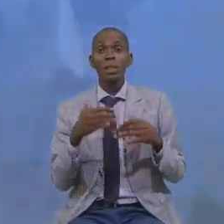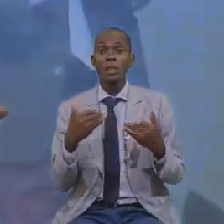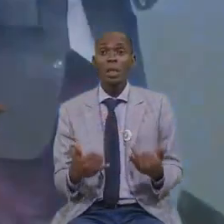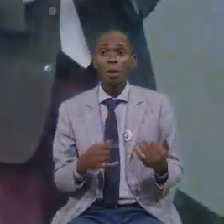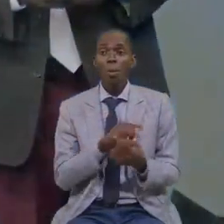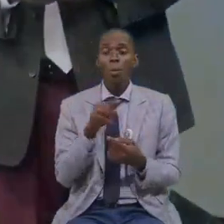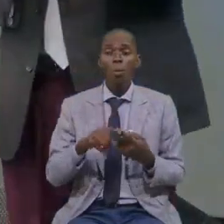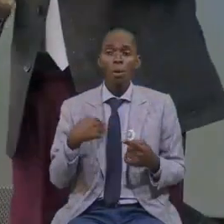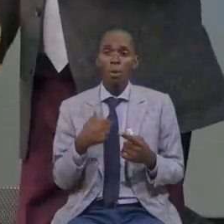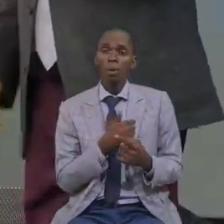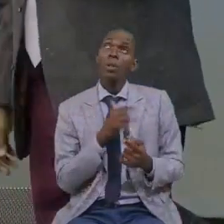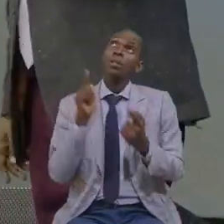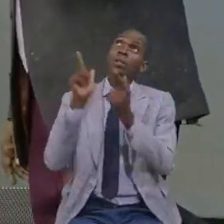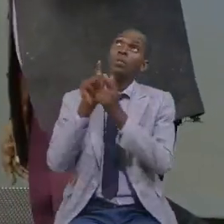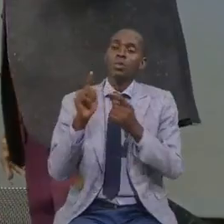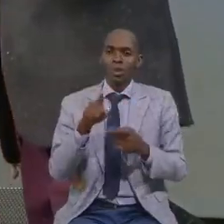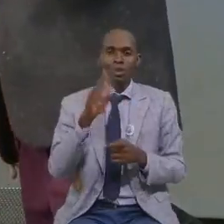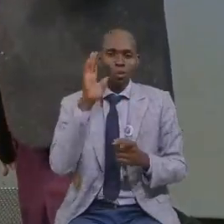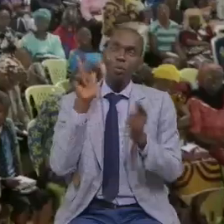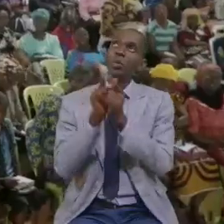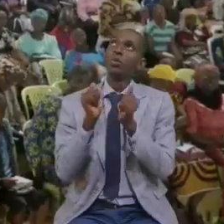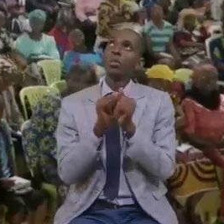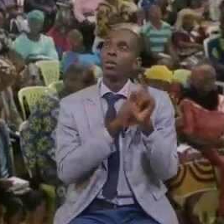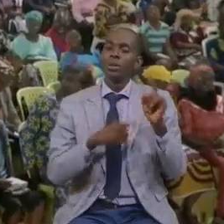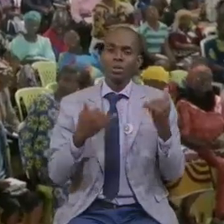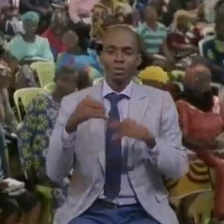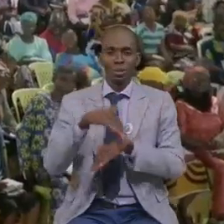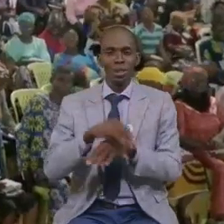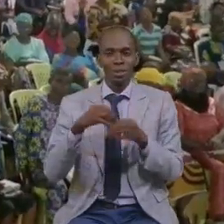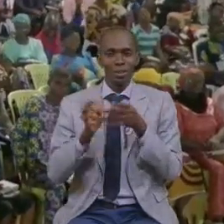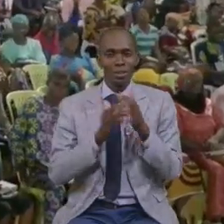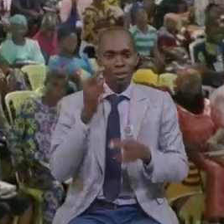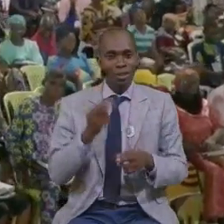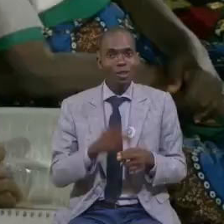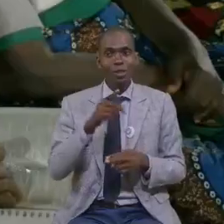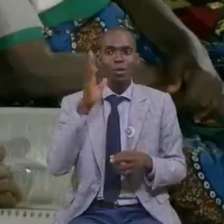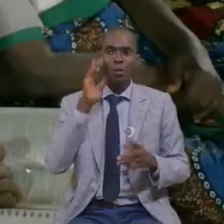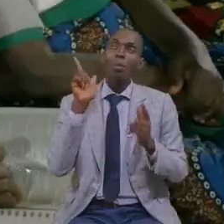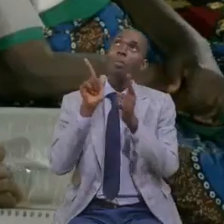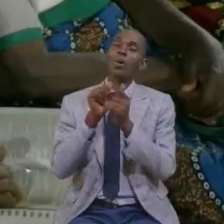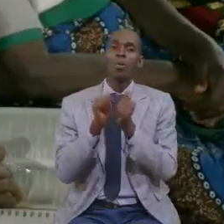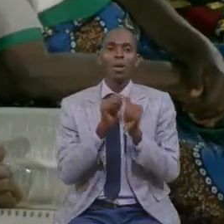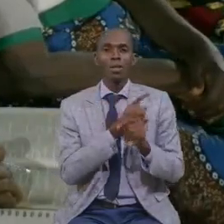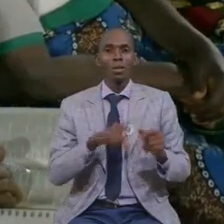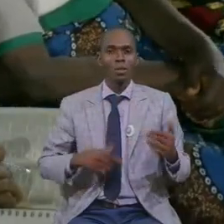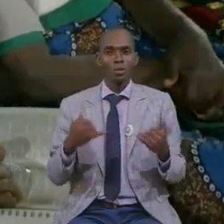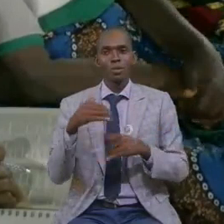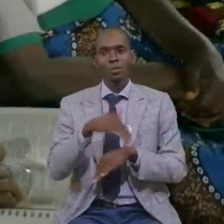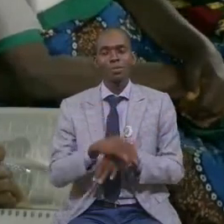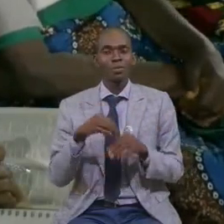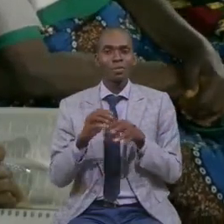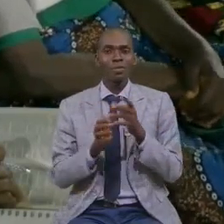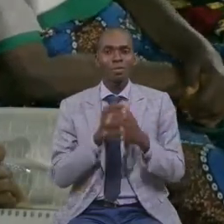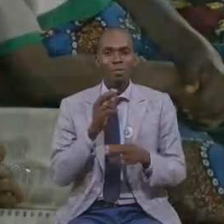Lord, and you are coming to the Lord tonight. I said you are coming to the Lord tonight. We seek the